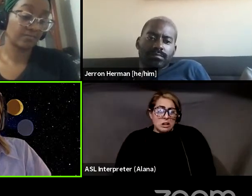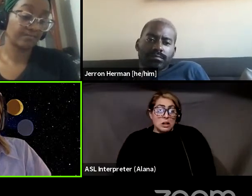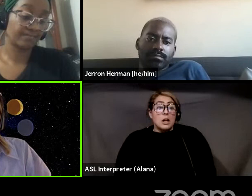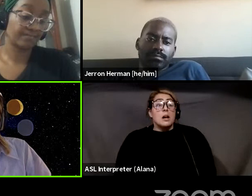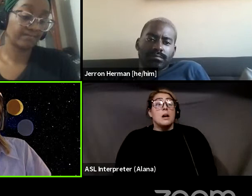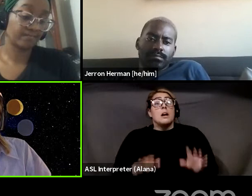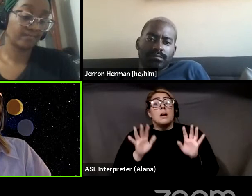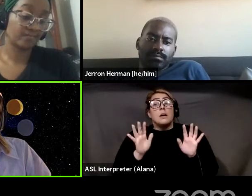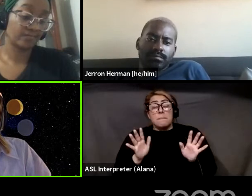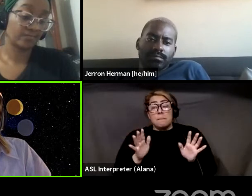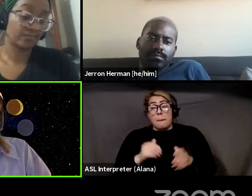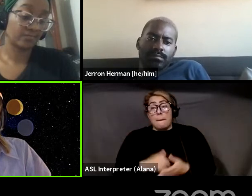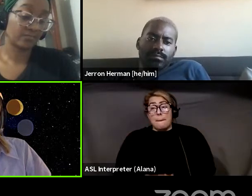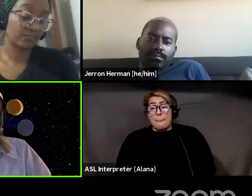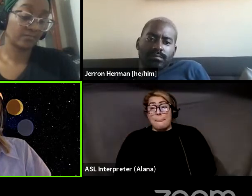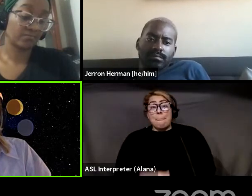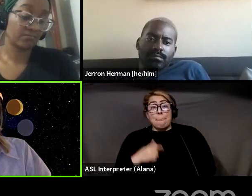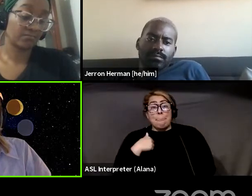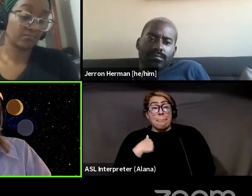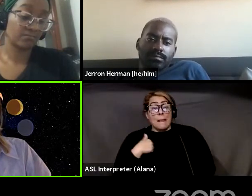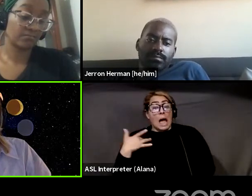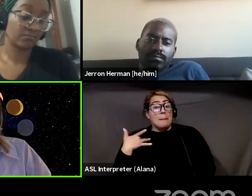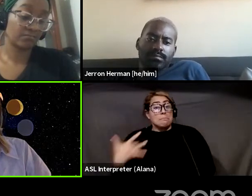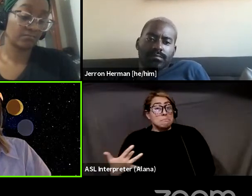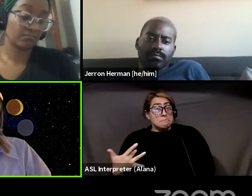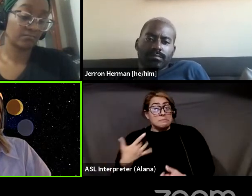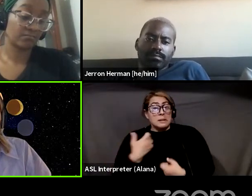I make art,